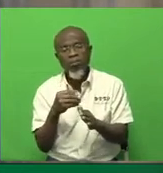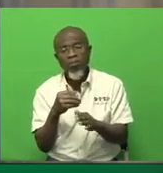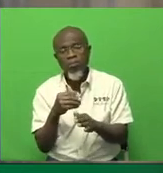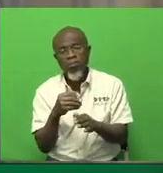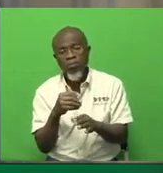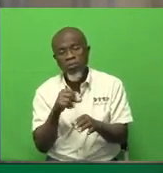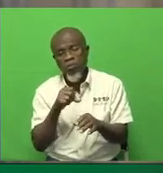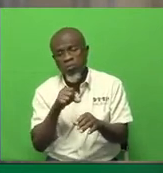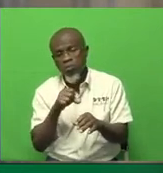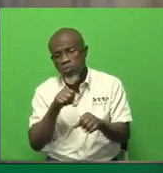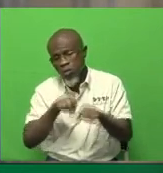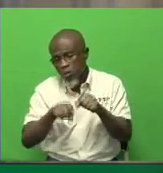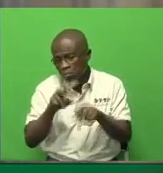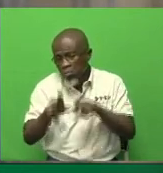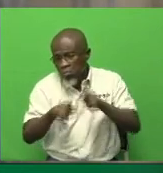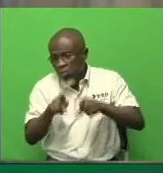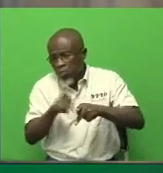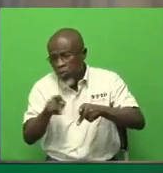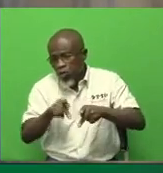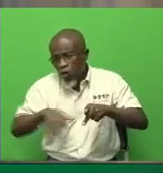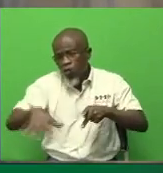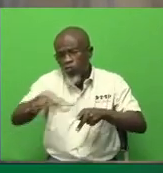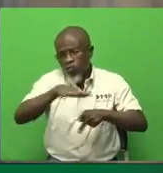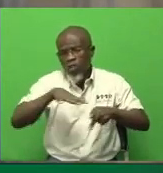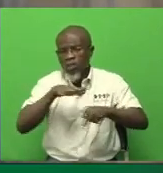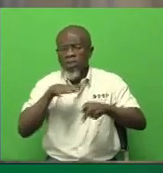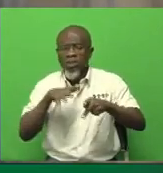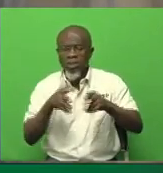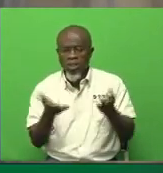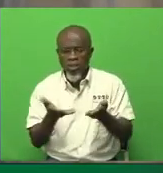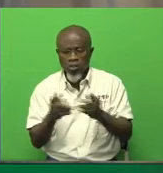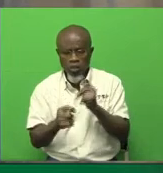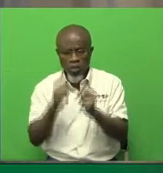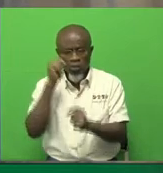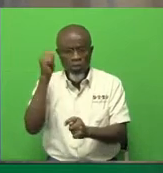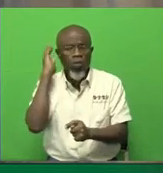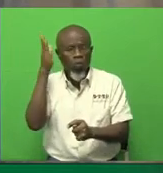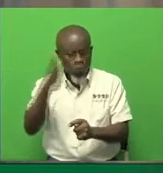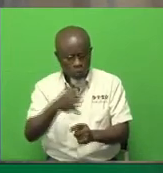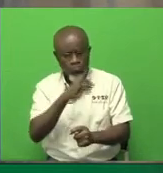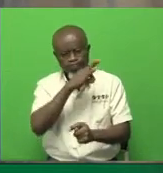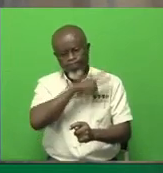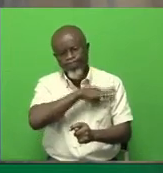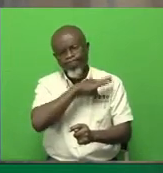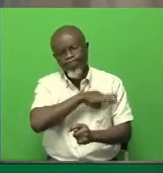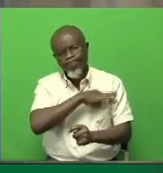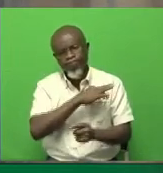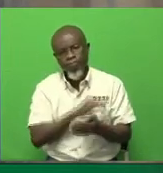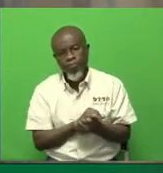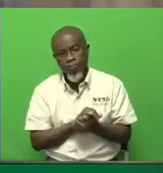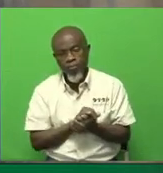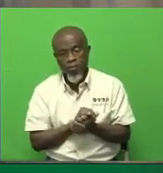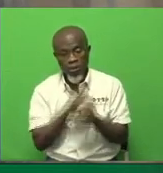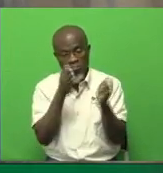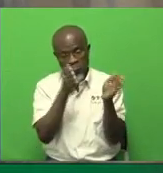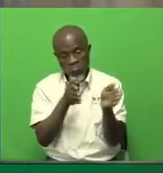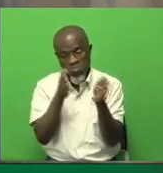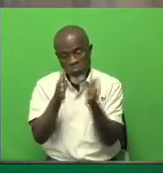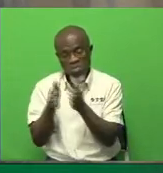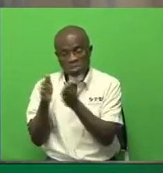and the people across the country will benefit the plan has